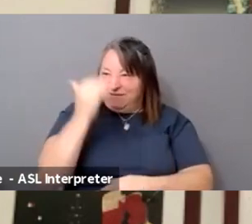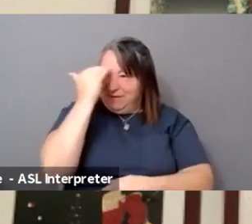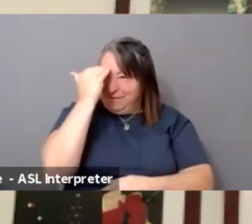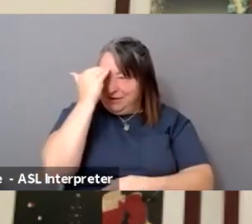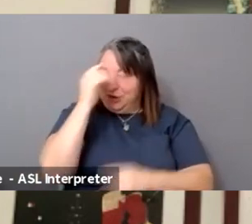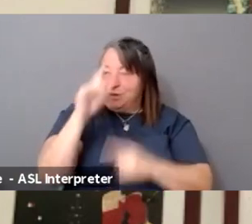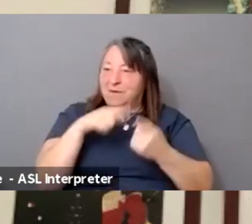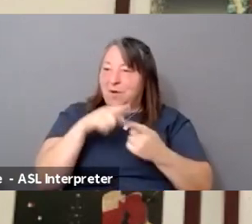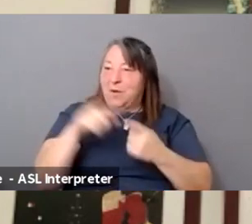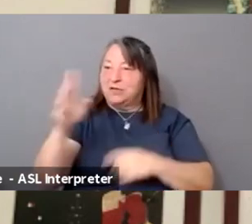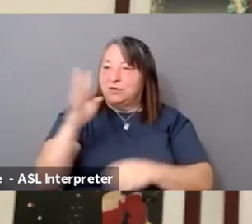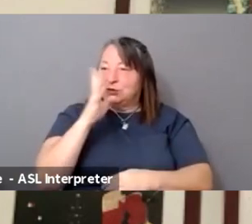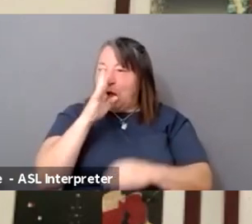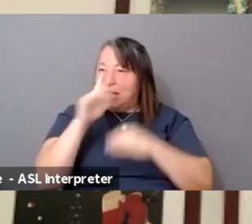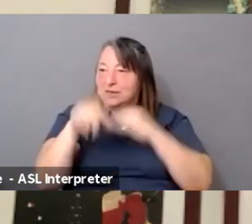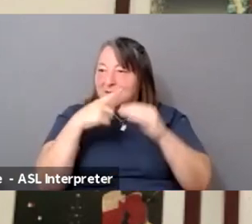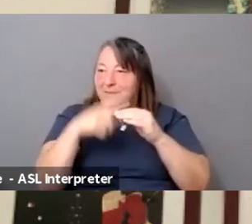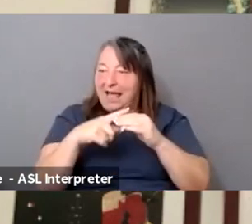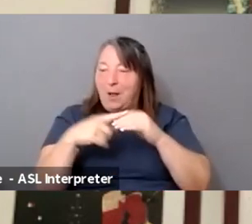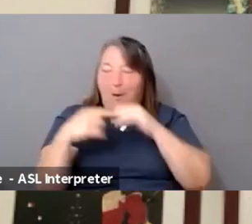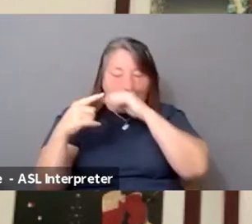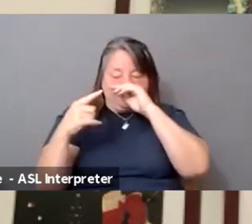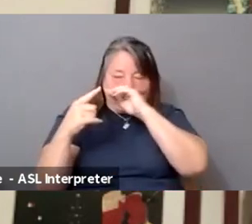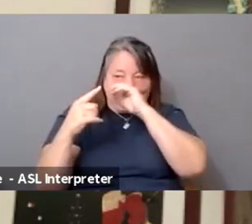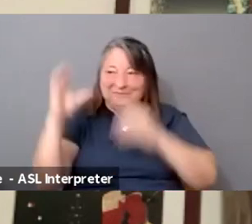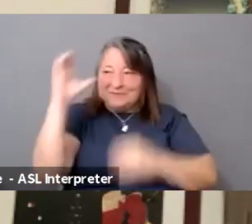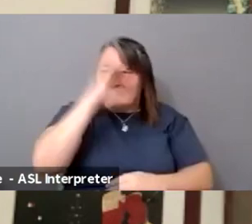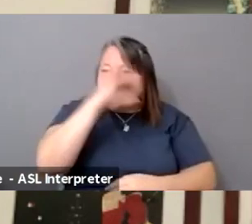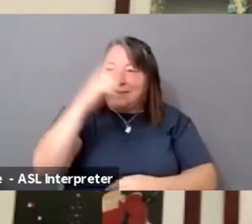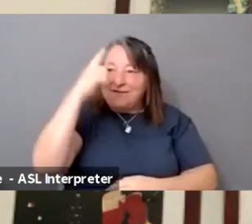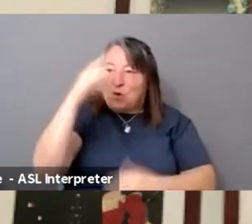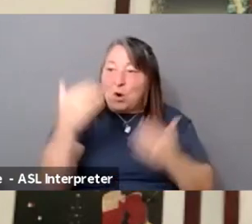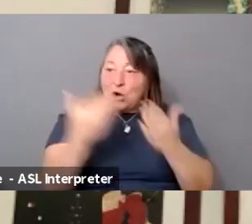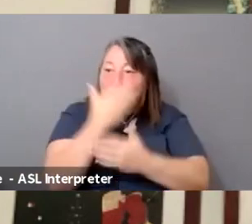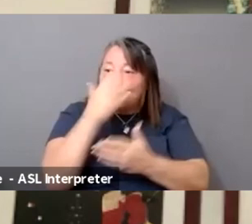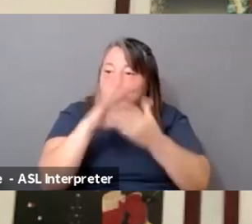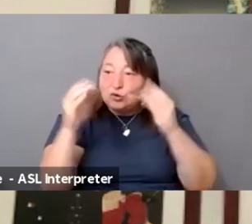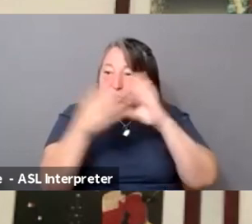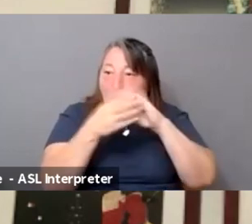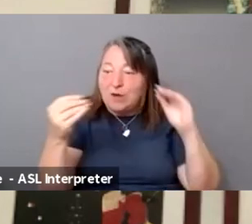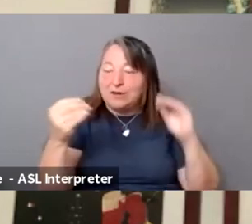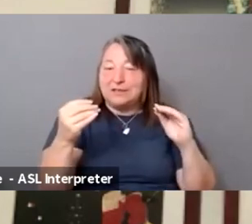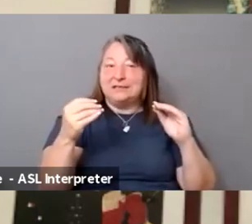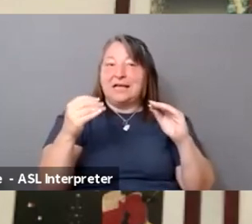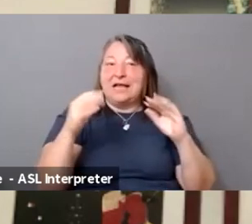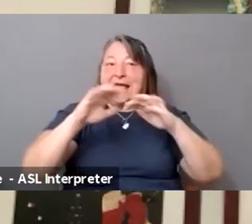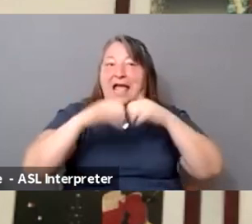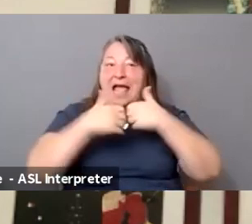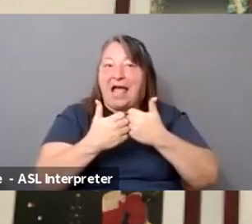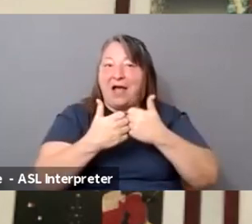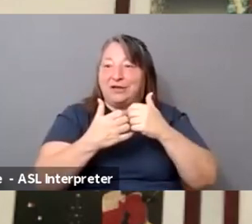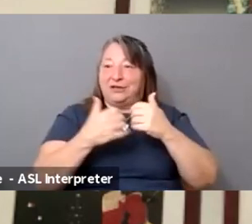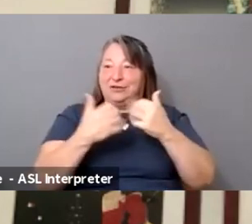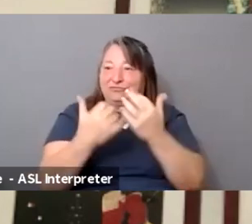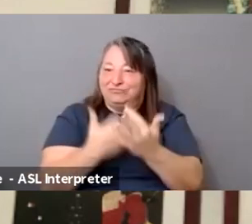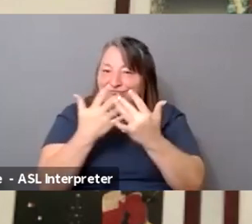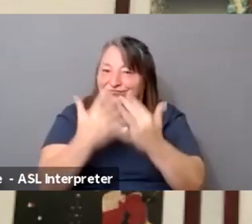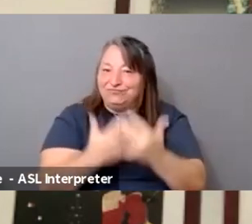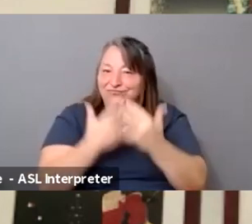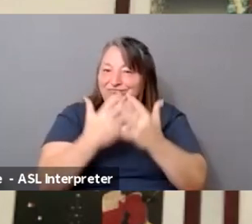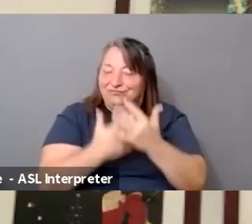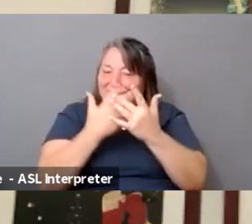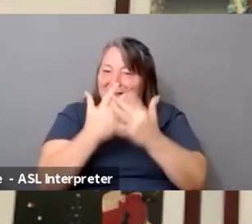talked about looking for, you know, new stories and how do you incubate and cultivate new stories,